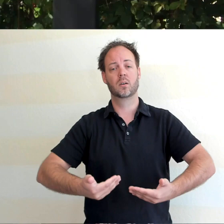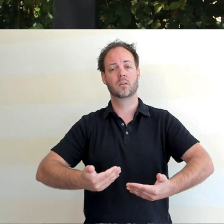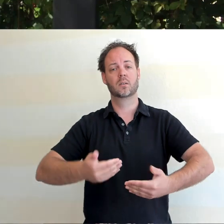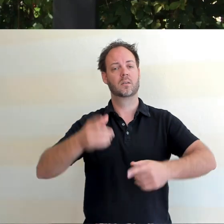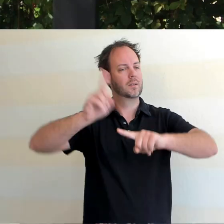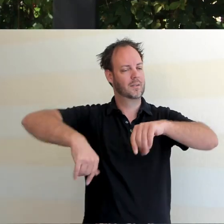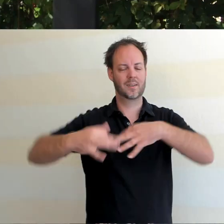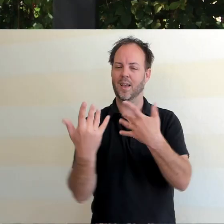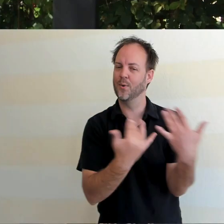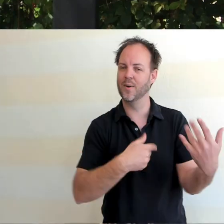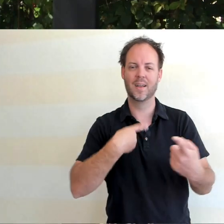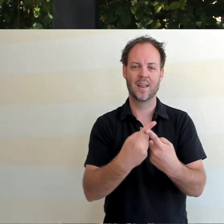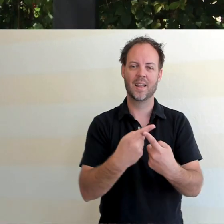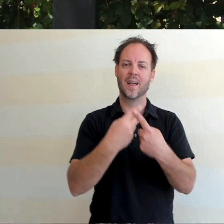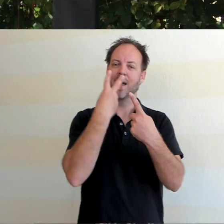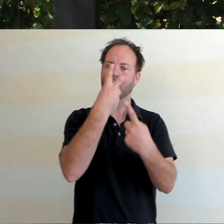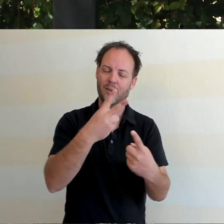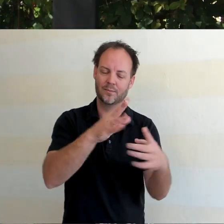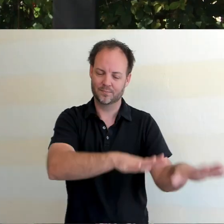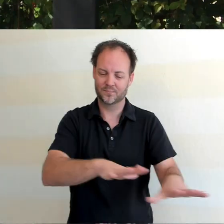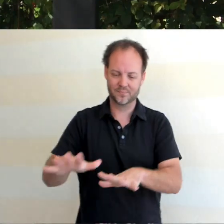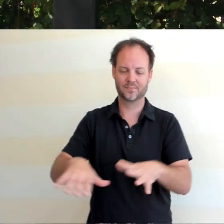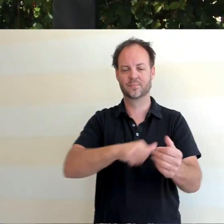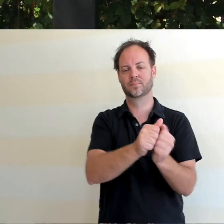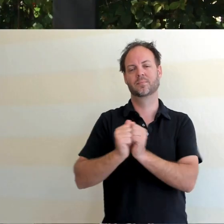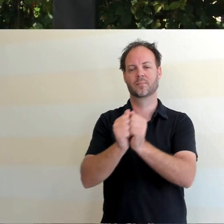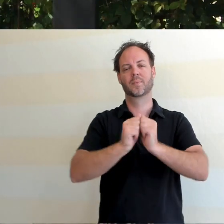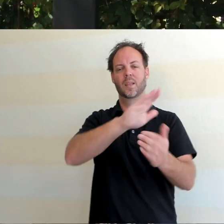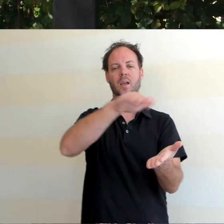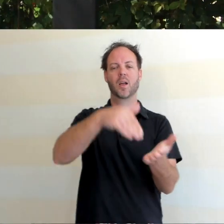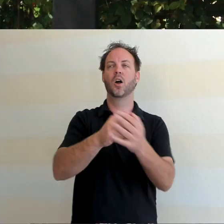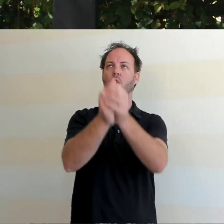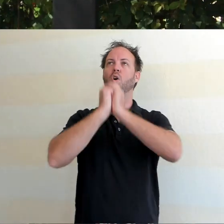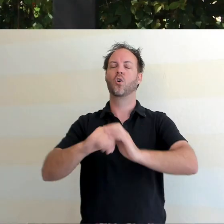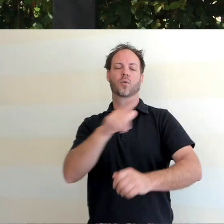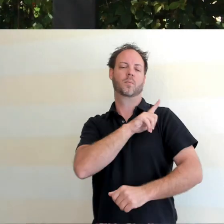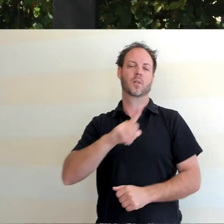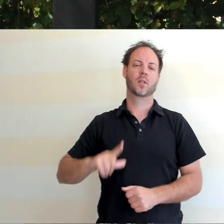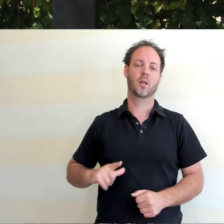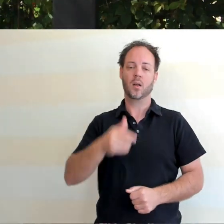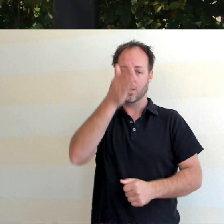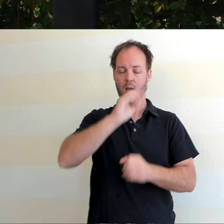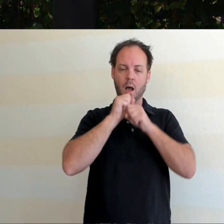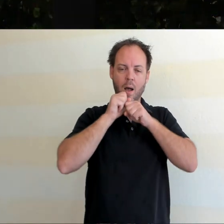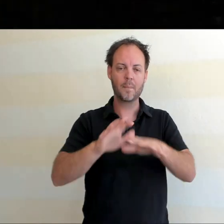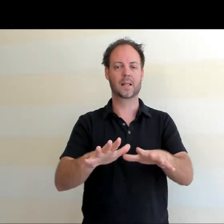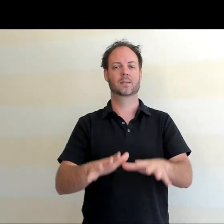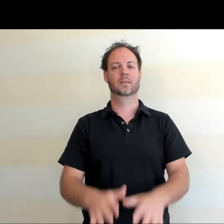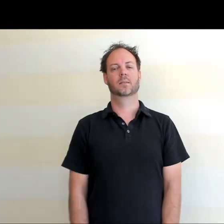wait until we can all be together again worshiping the Lord. God's blessings.